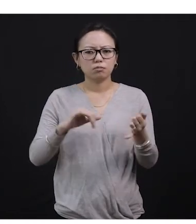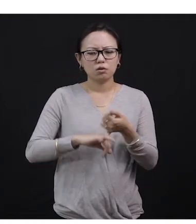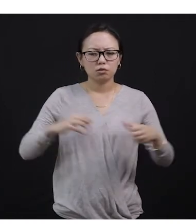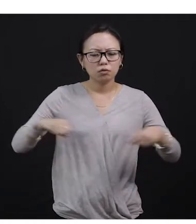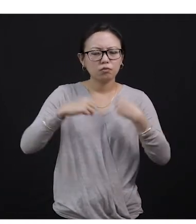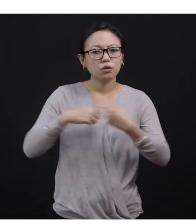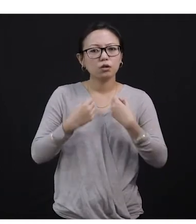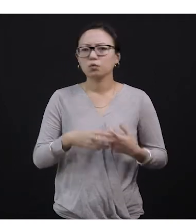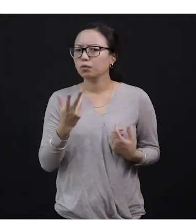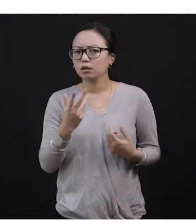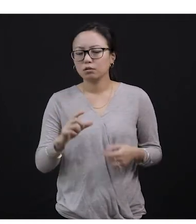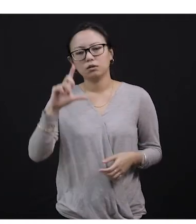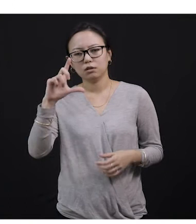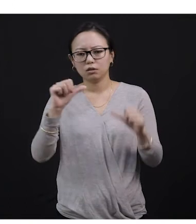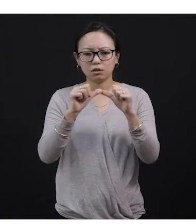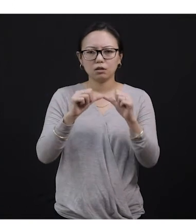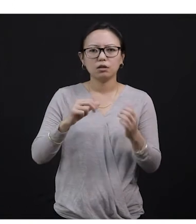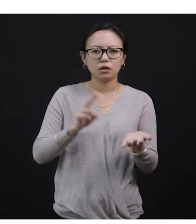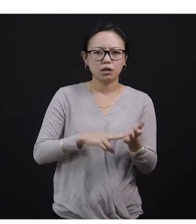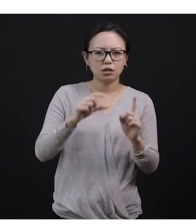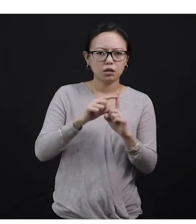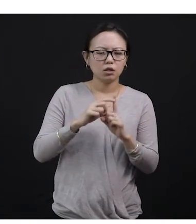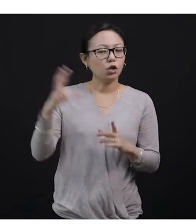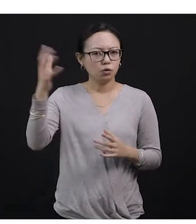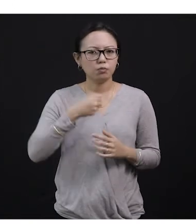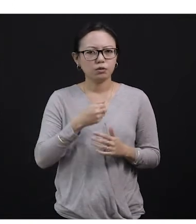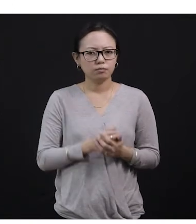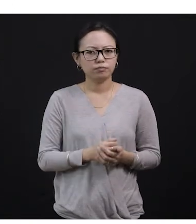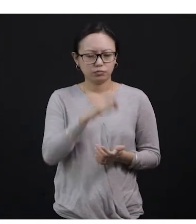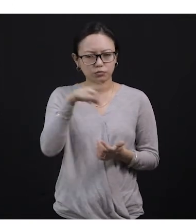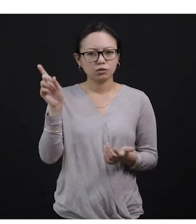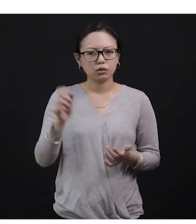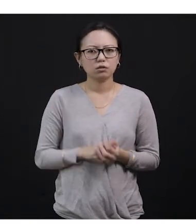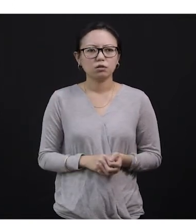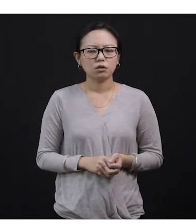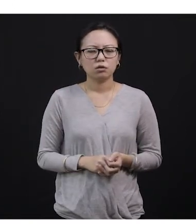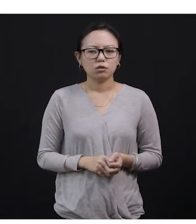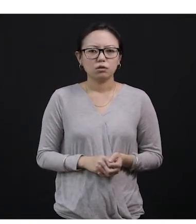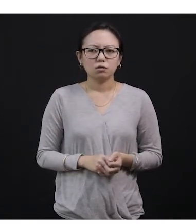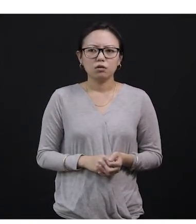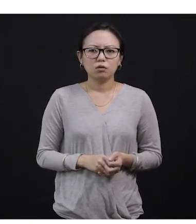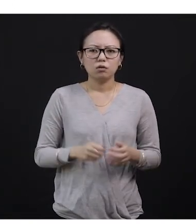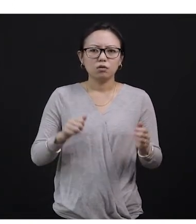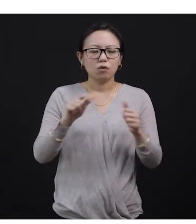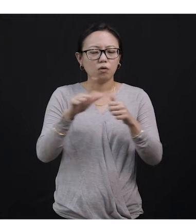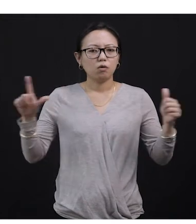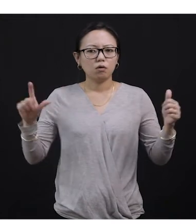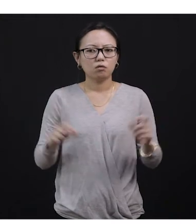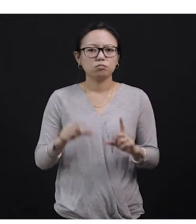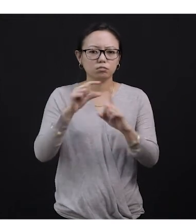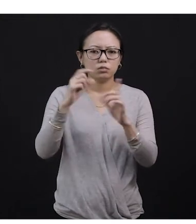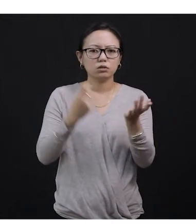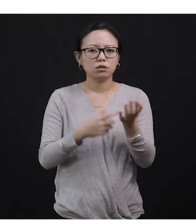right? Now it was very important for every kingdom to protect their land. And to protect their land, they need the help